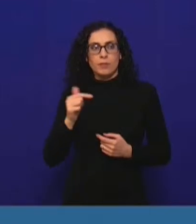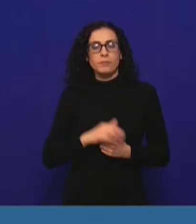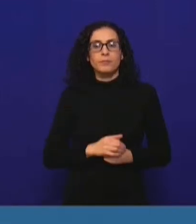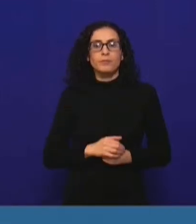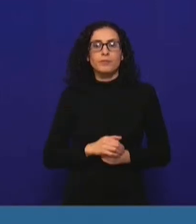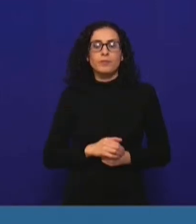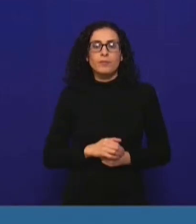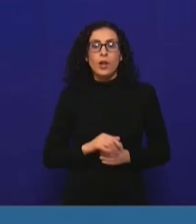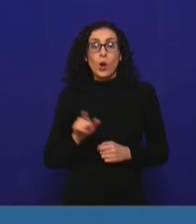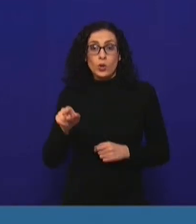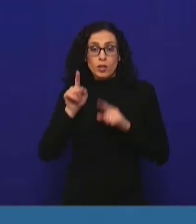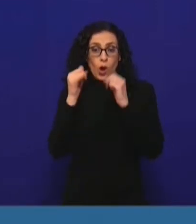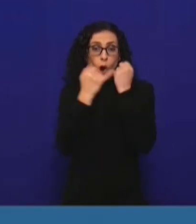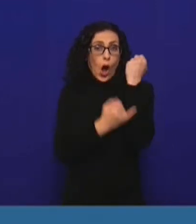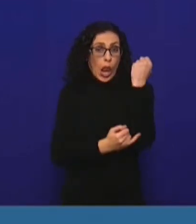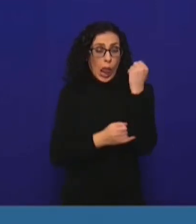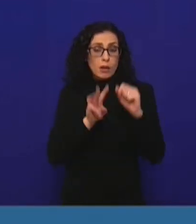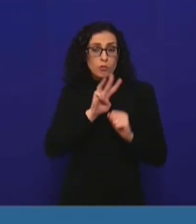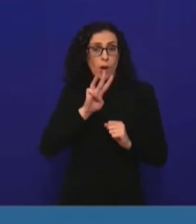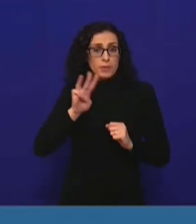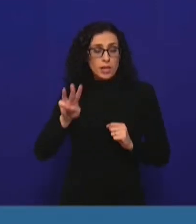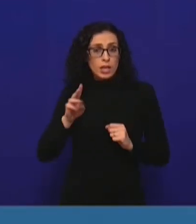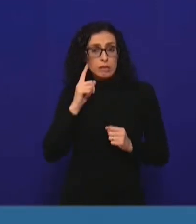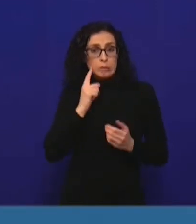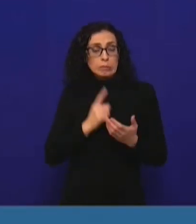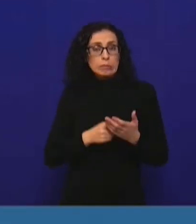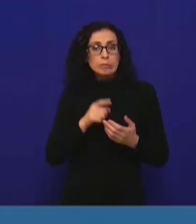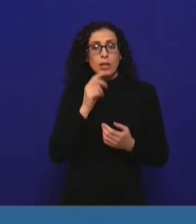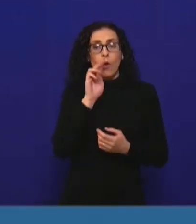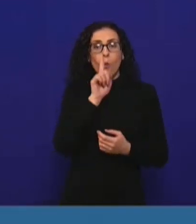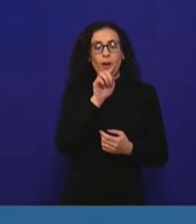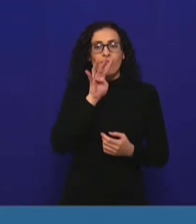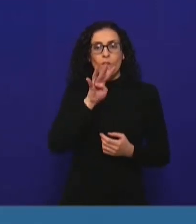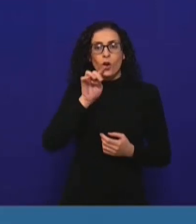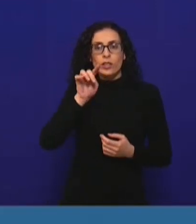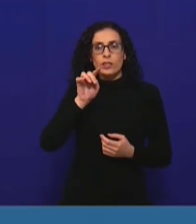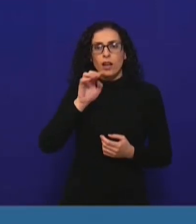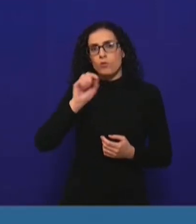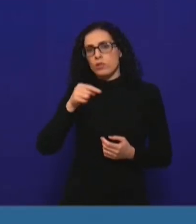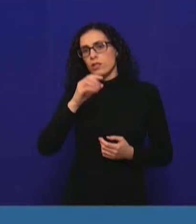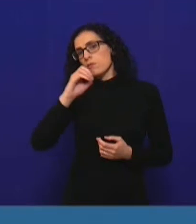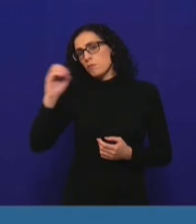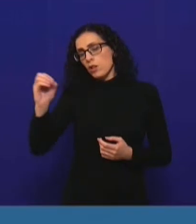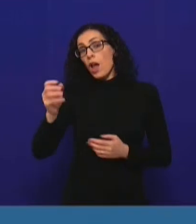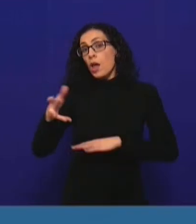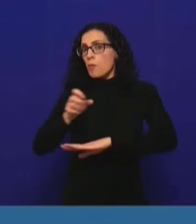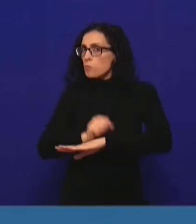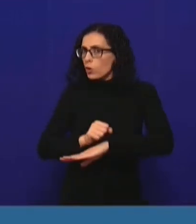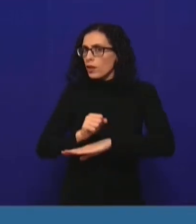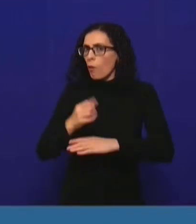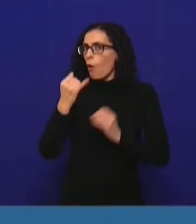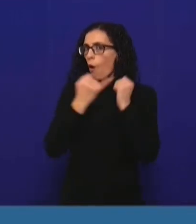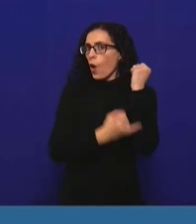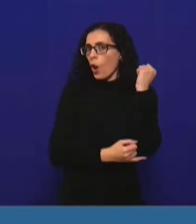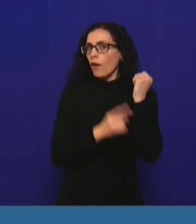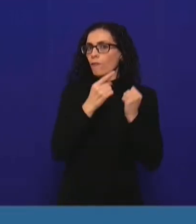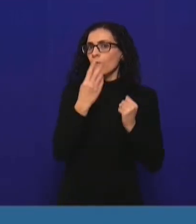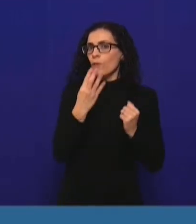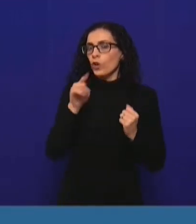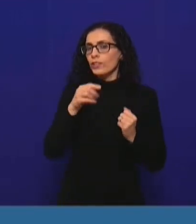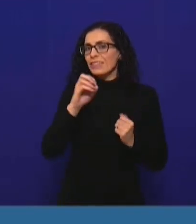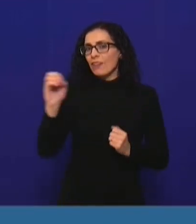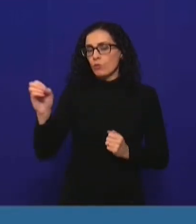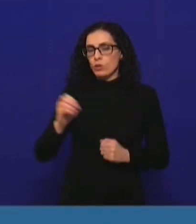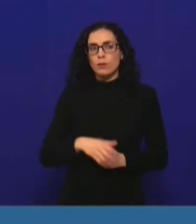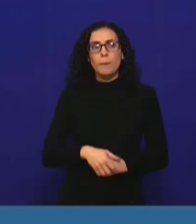mill-14 ta' Novembru kien hemm 14,000 persuna u ta' 153 li dawn ibbukjaw it-test b'dan il-mod, li huwa mod li huwa